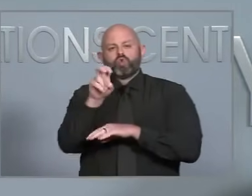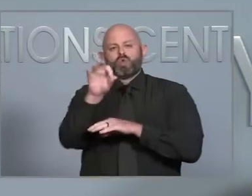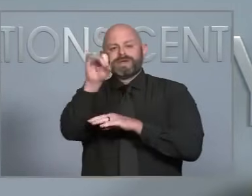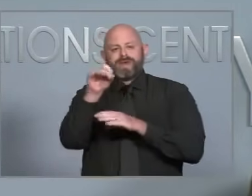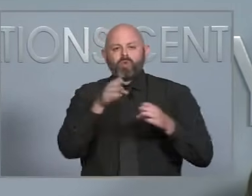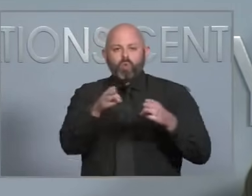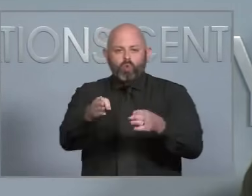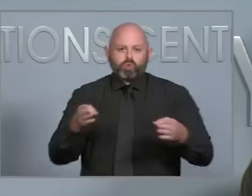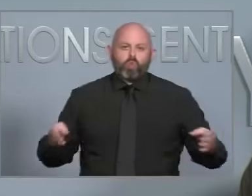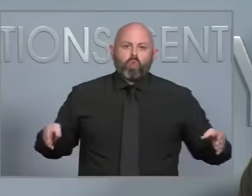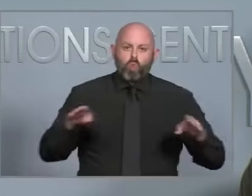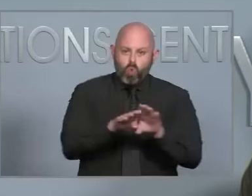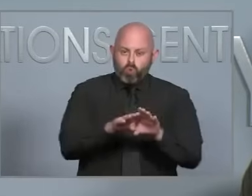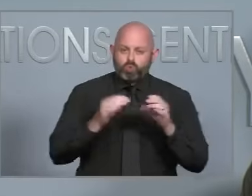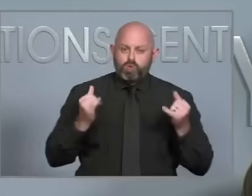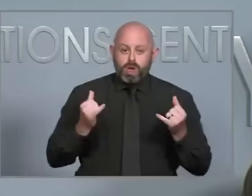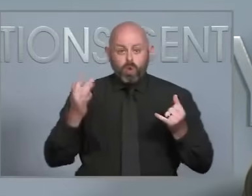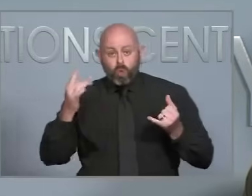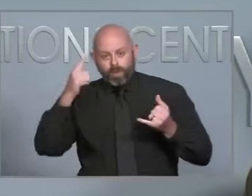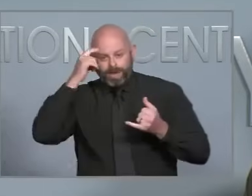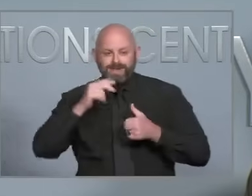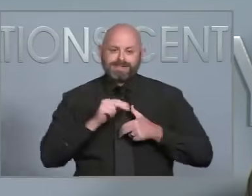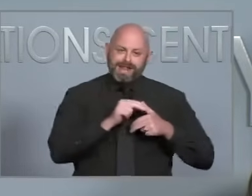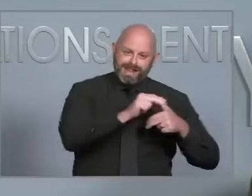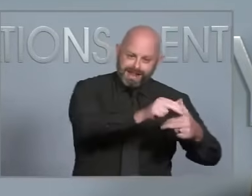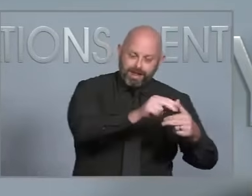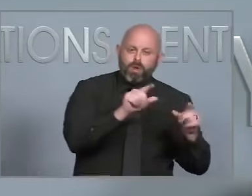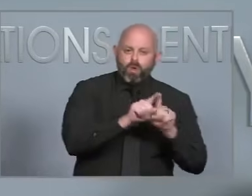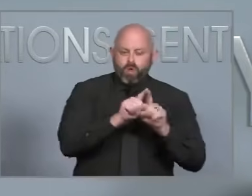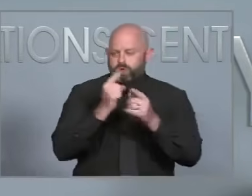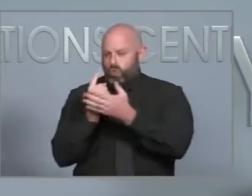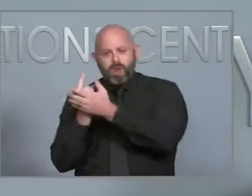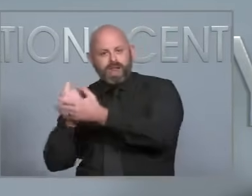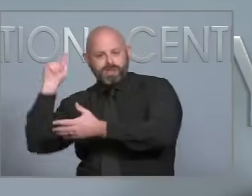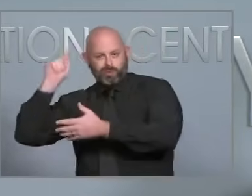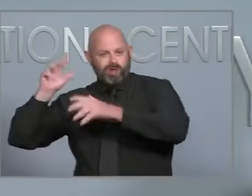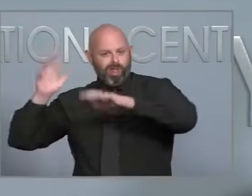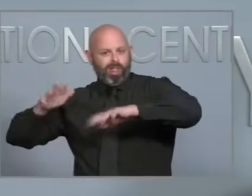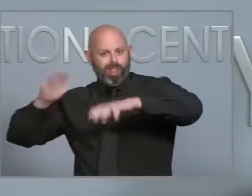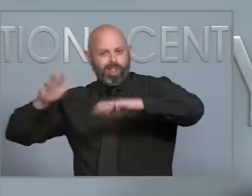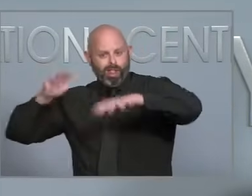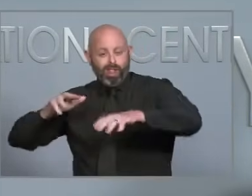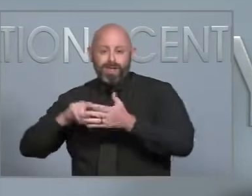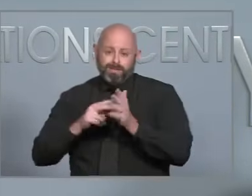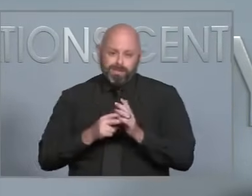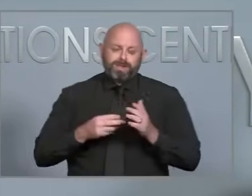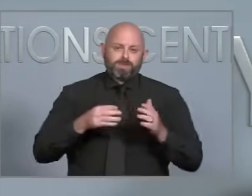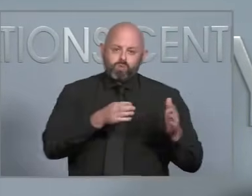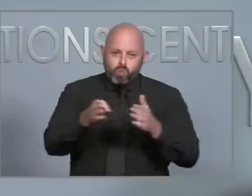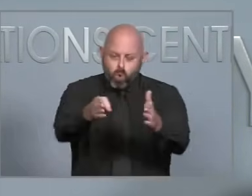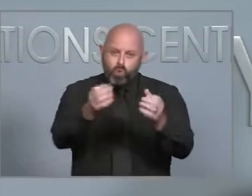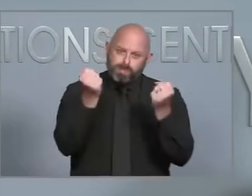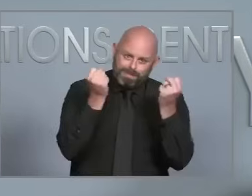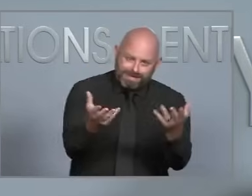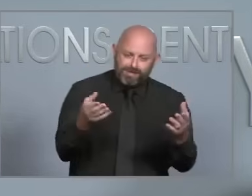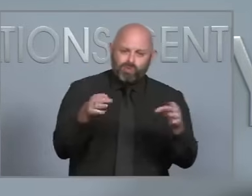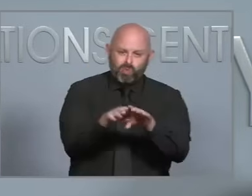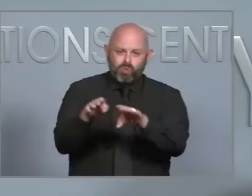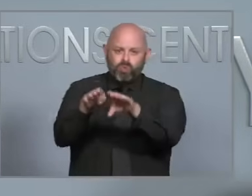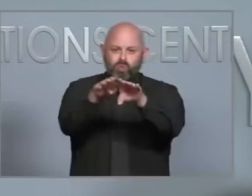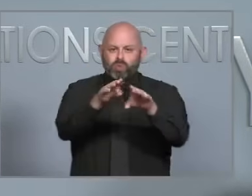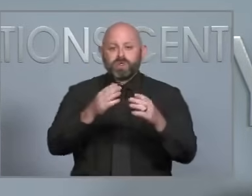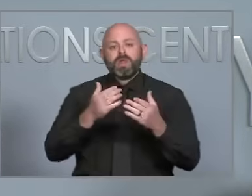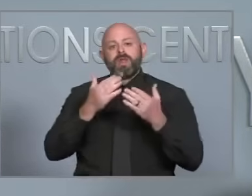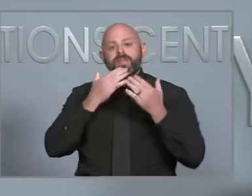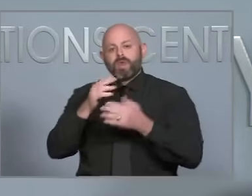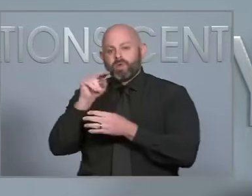our state from impacts of both Helene as well as PTC 8 last week. I want to thank our partners in the North Carolina DOT